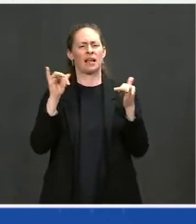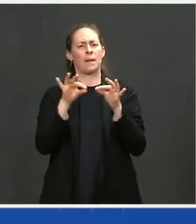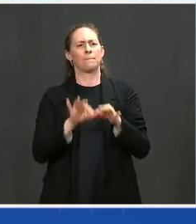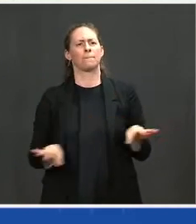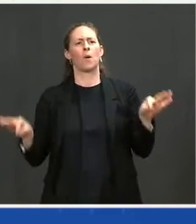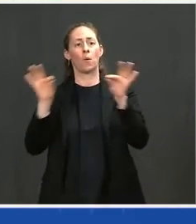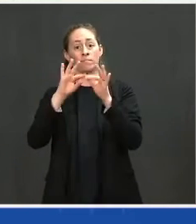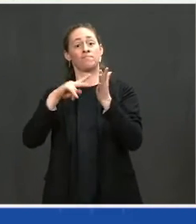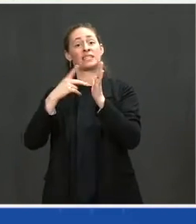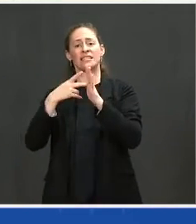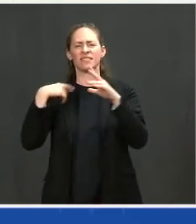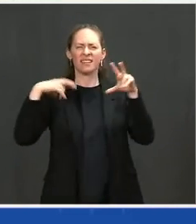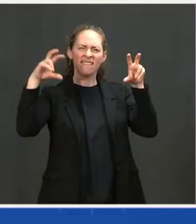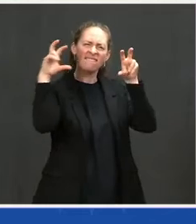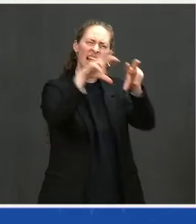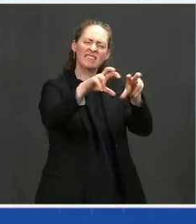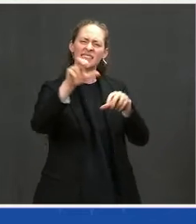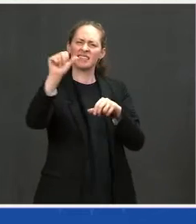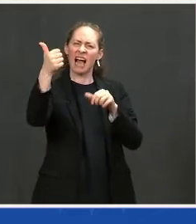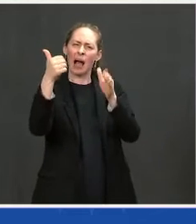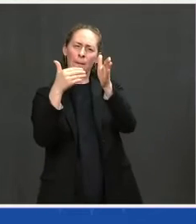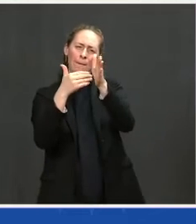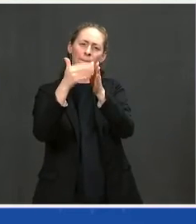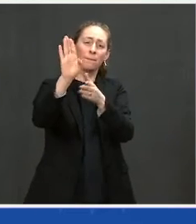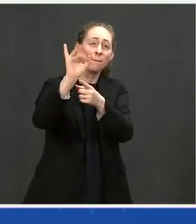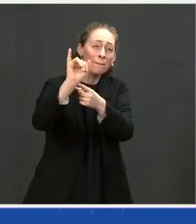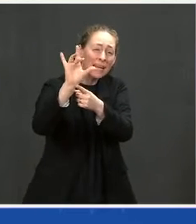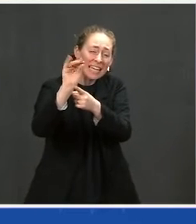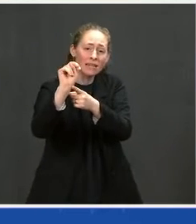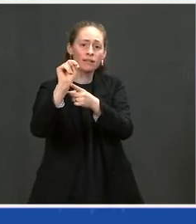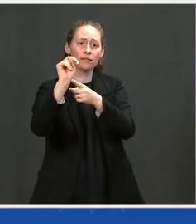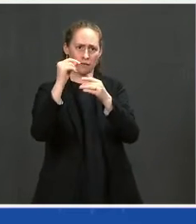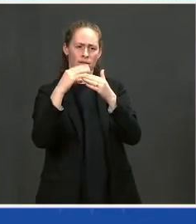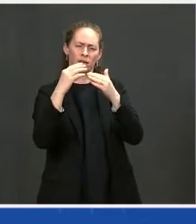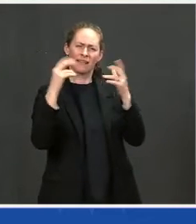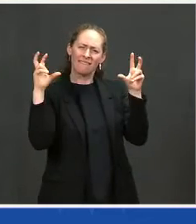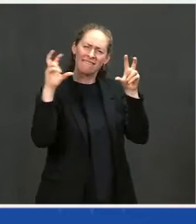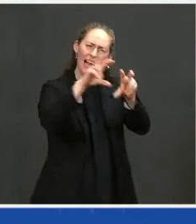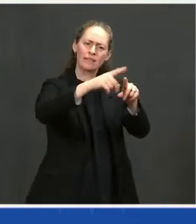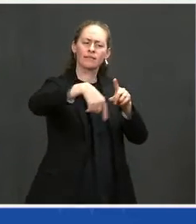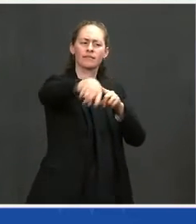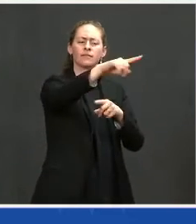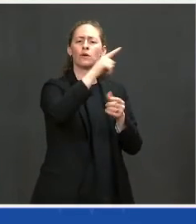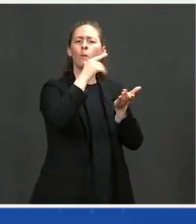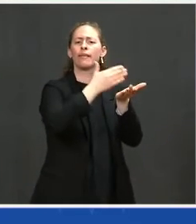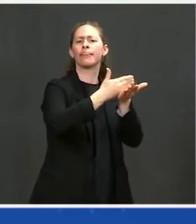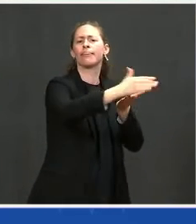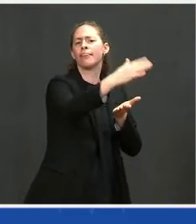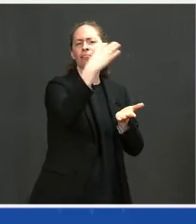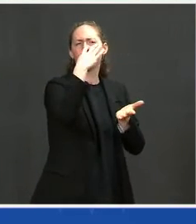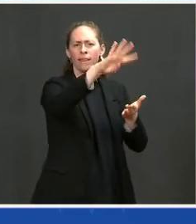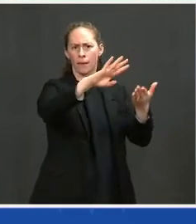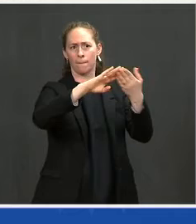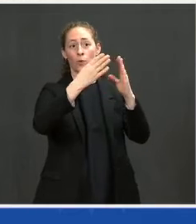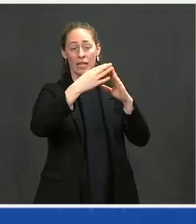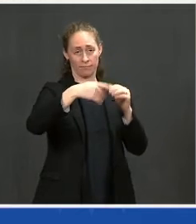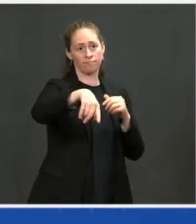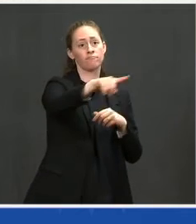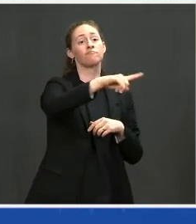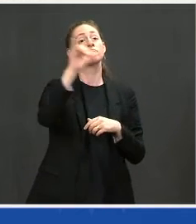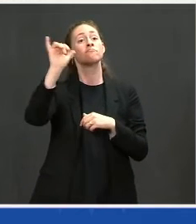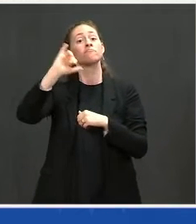in being able to reach them. I also set a goal before I took office of getting a majority of